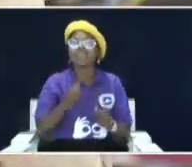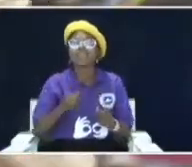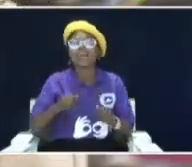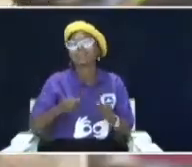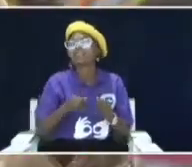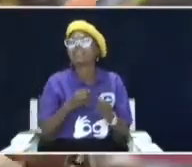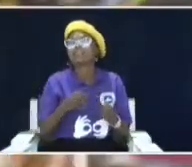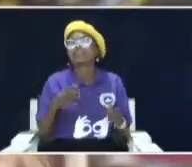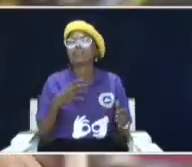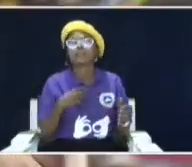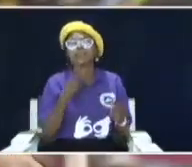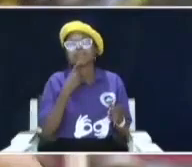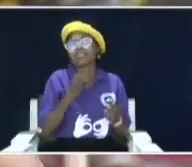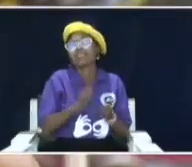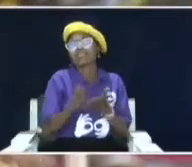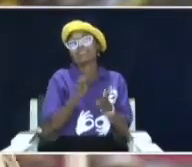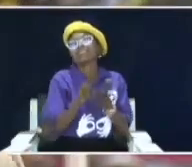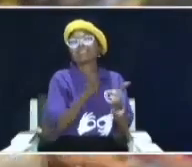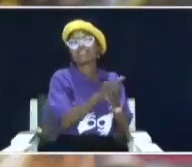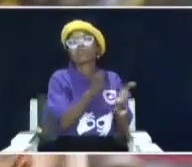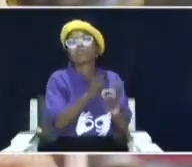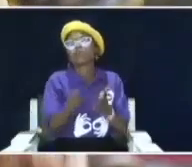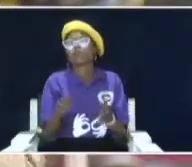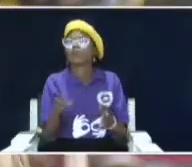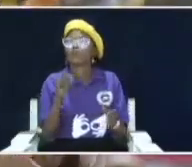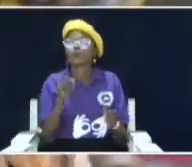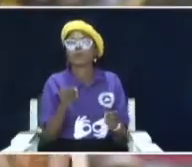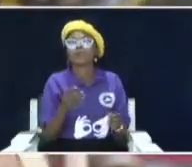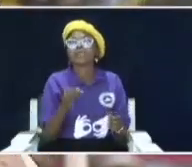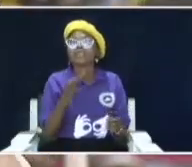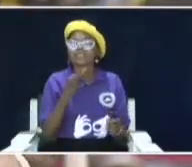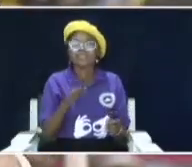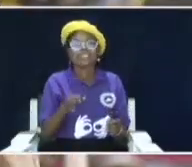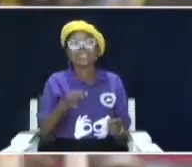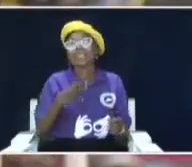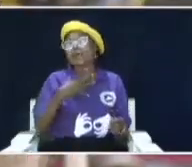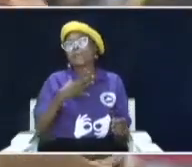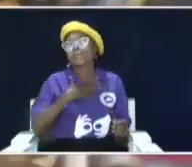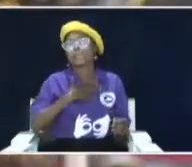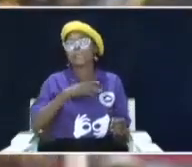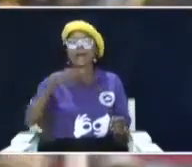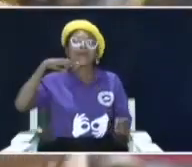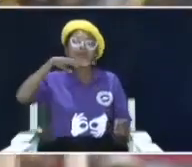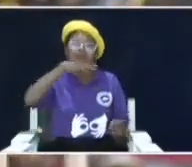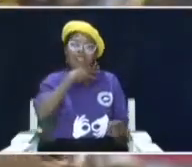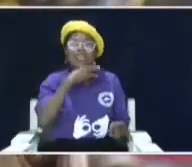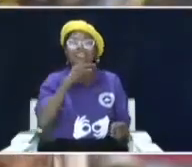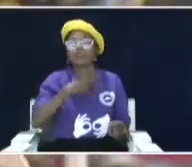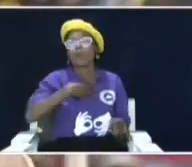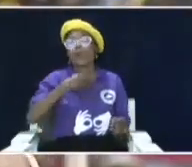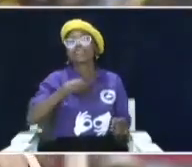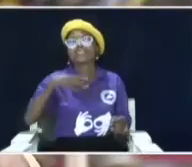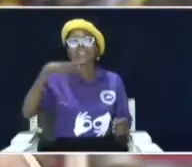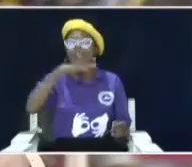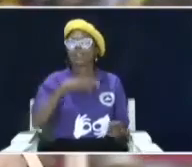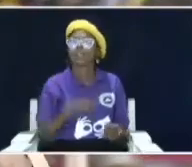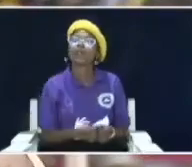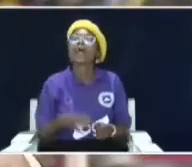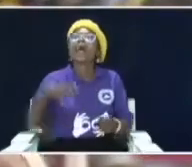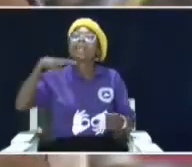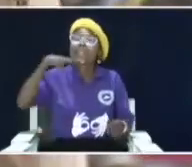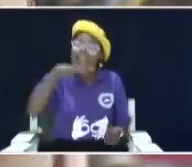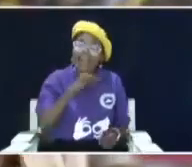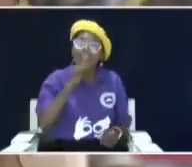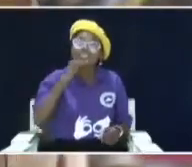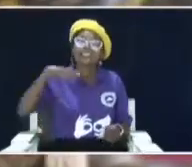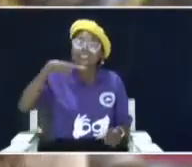lie is not a dark one. It's not a black one. It's a white one. I only lie to cover my integrity. Lie is